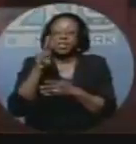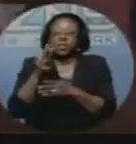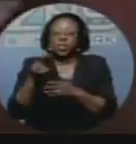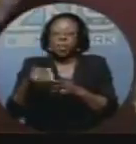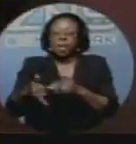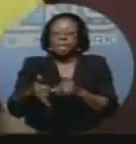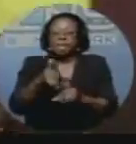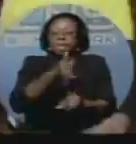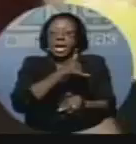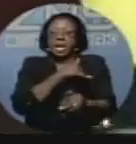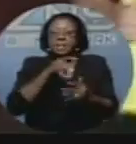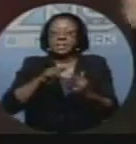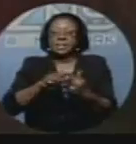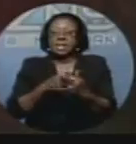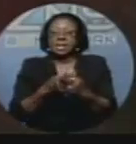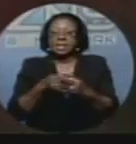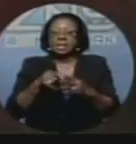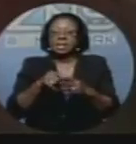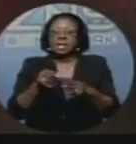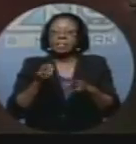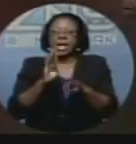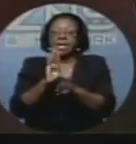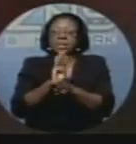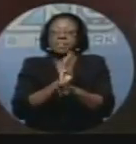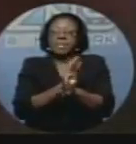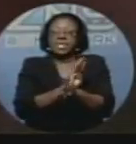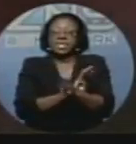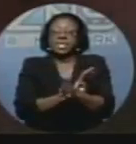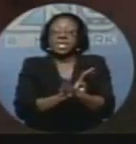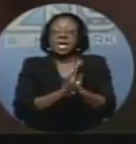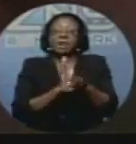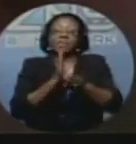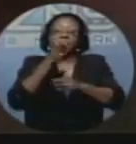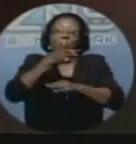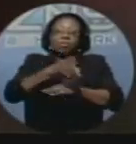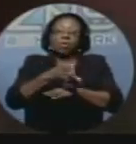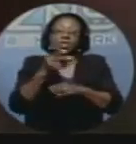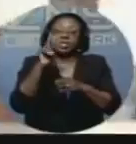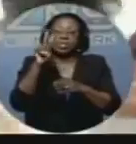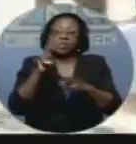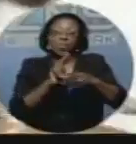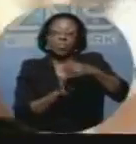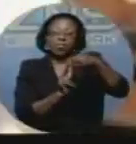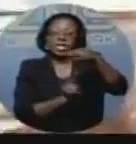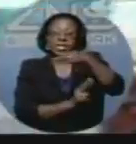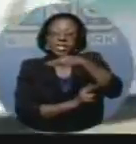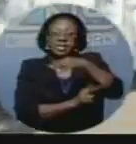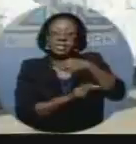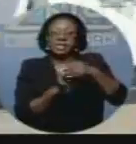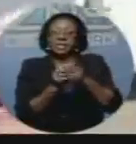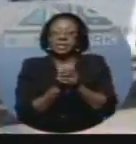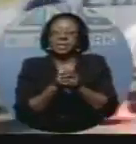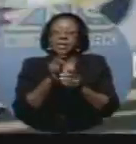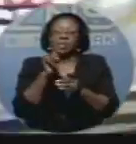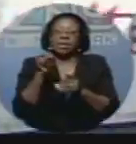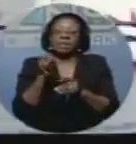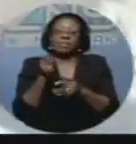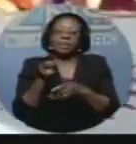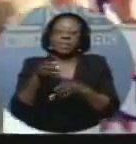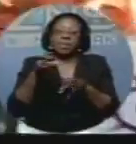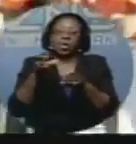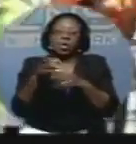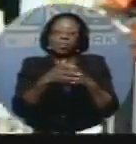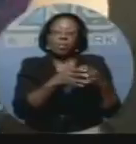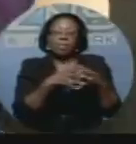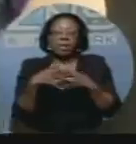and it included a number of hurdles such as the 2 bridges which connect Paradise Island to the mainland. Clint Wells from Boulder, Colorado was on